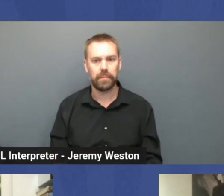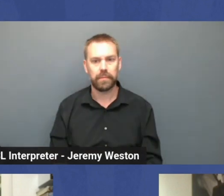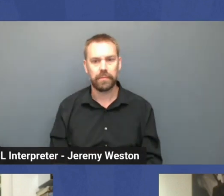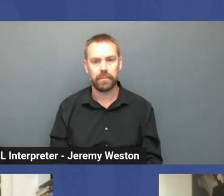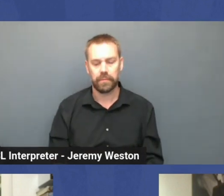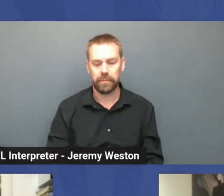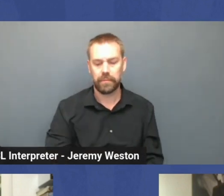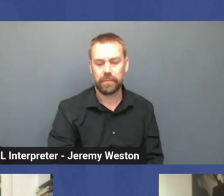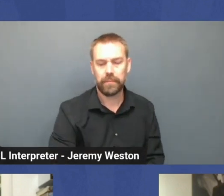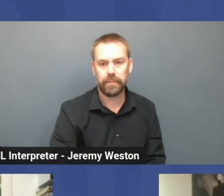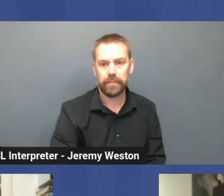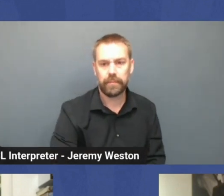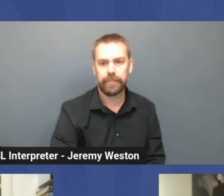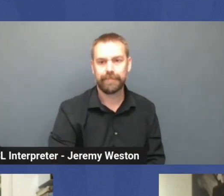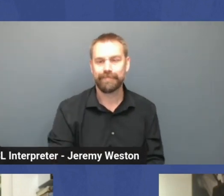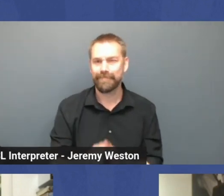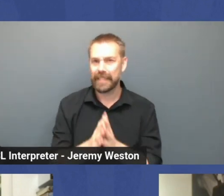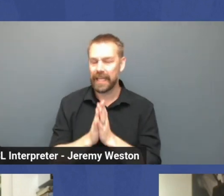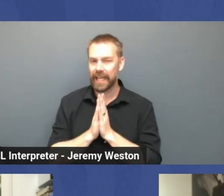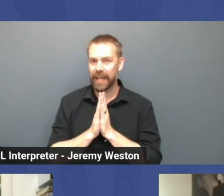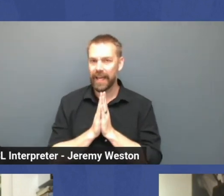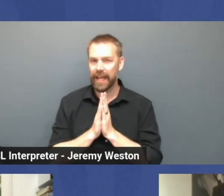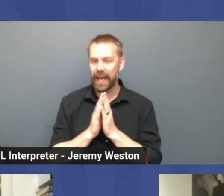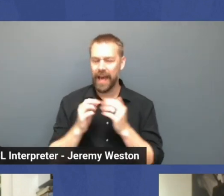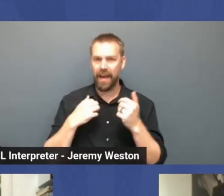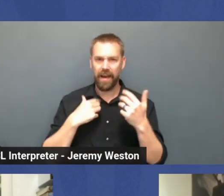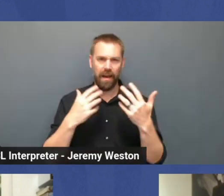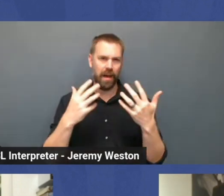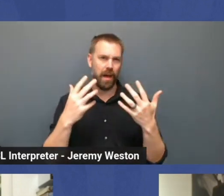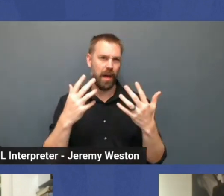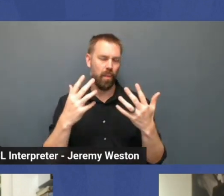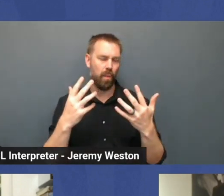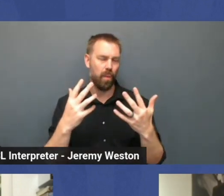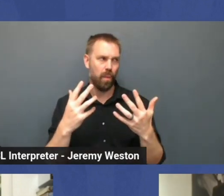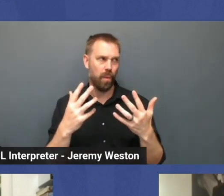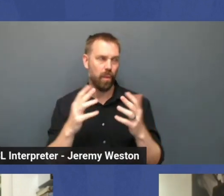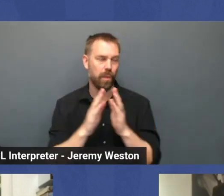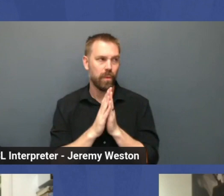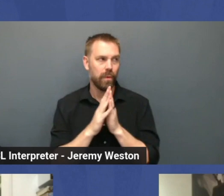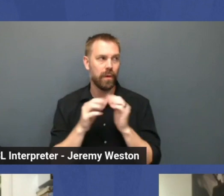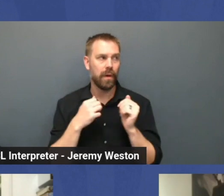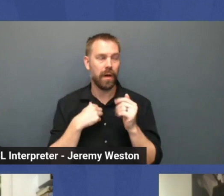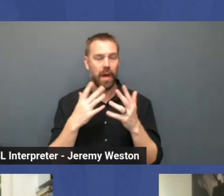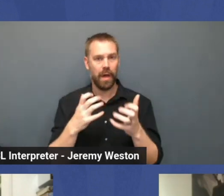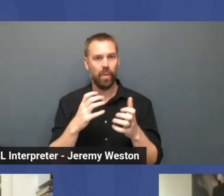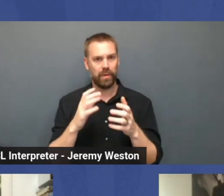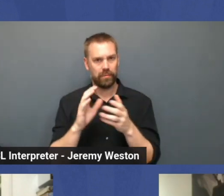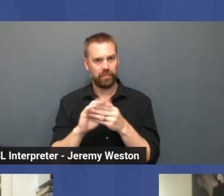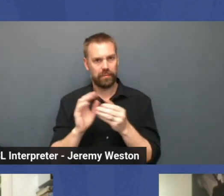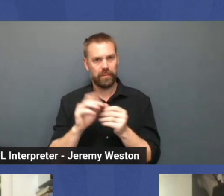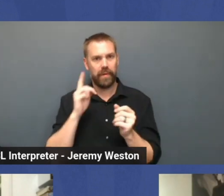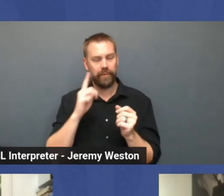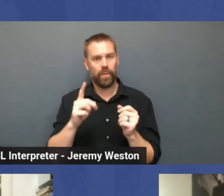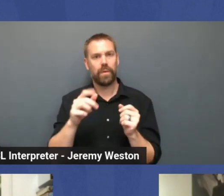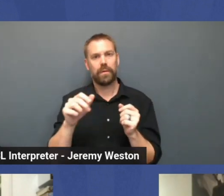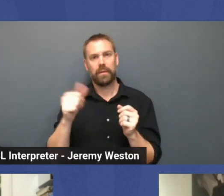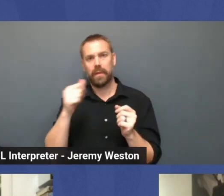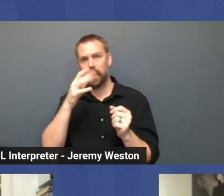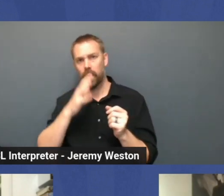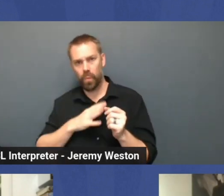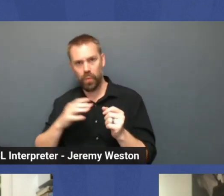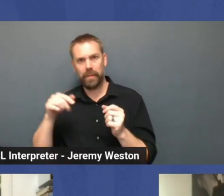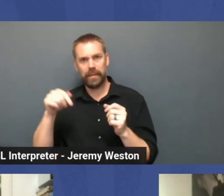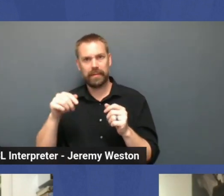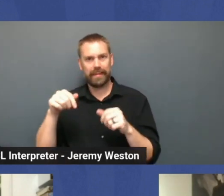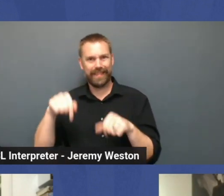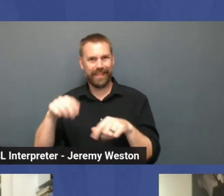I want to say this with the utmost respect for my sisters and siblings in this world, but we need to